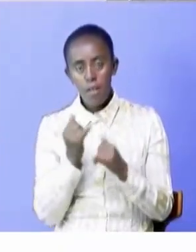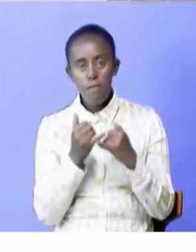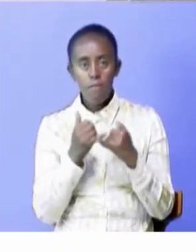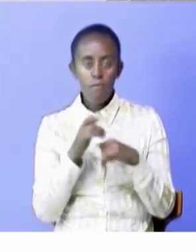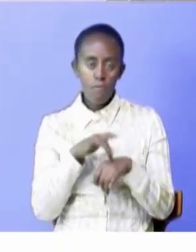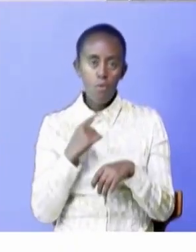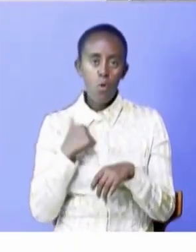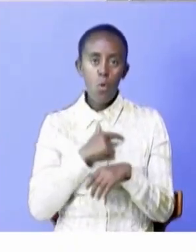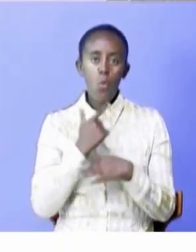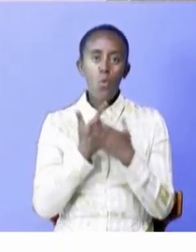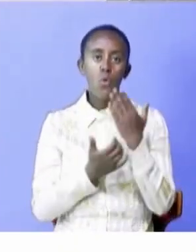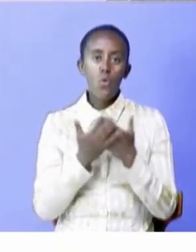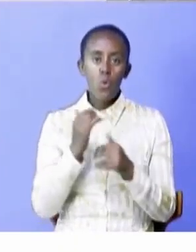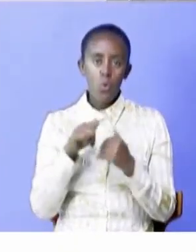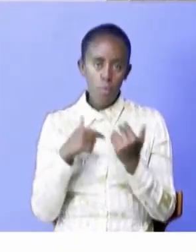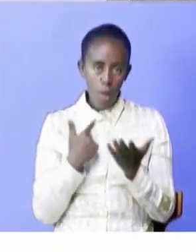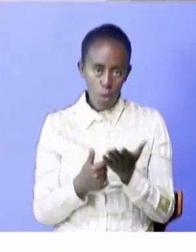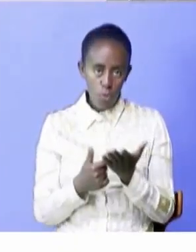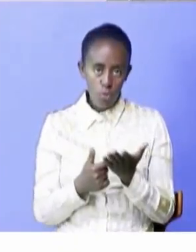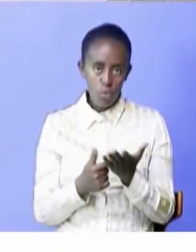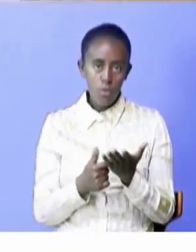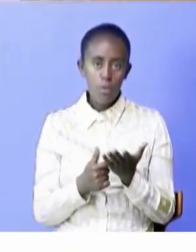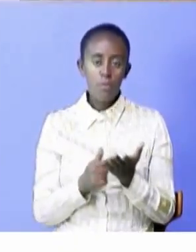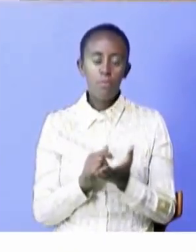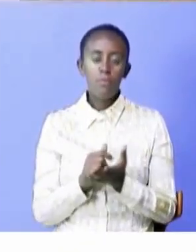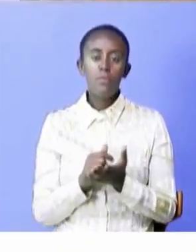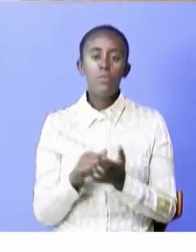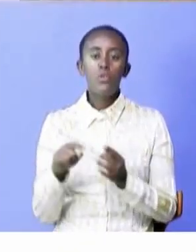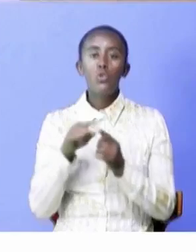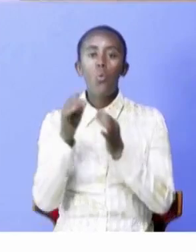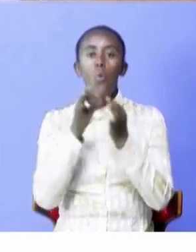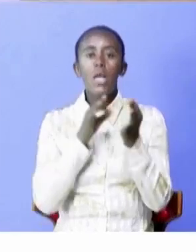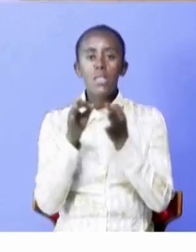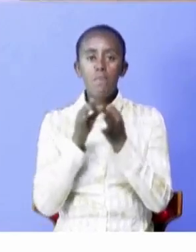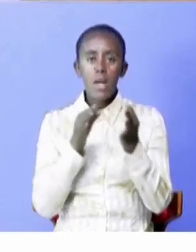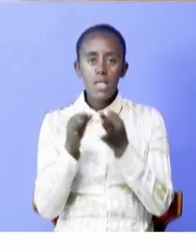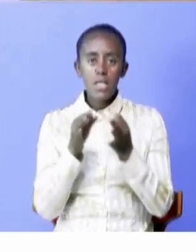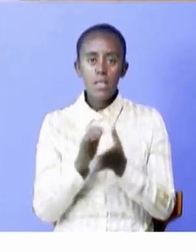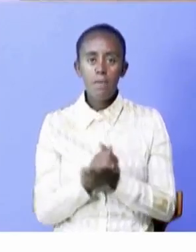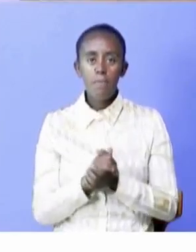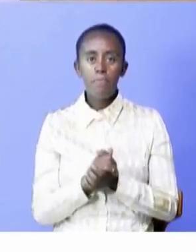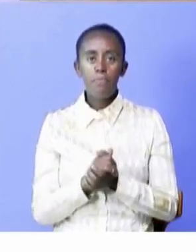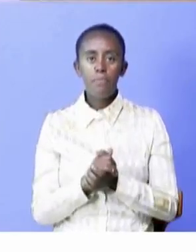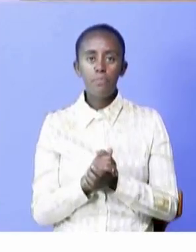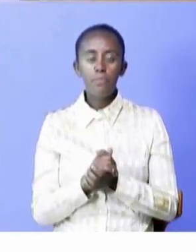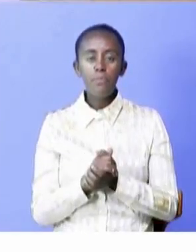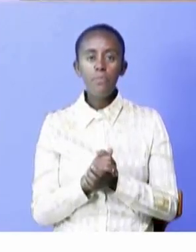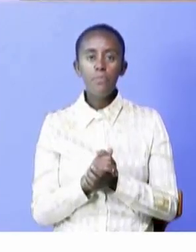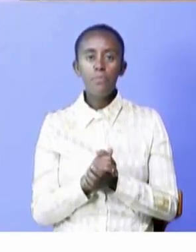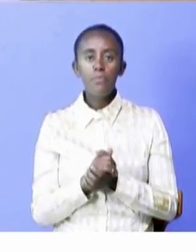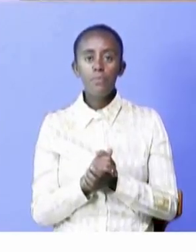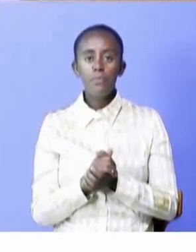finally, we talked about to express